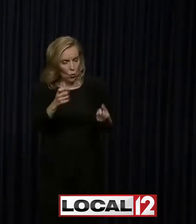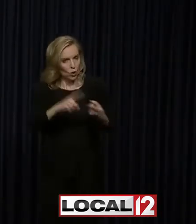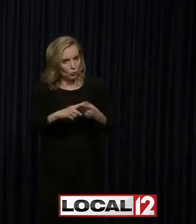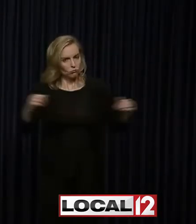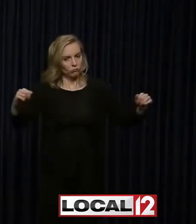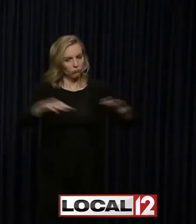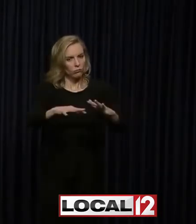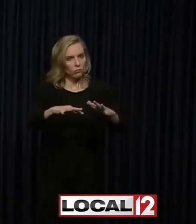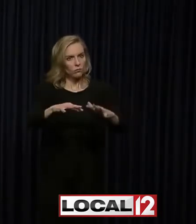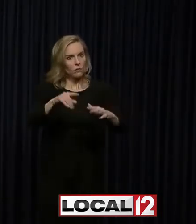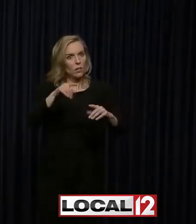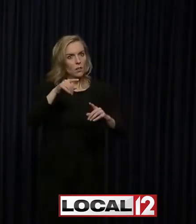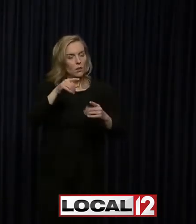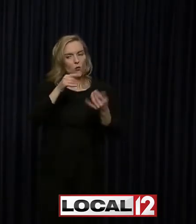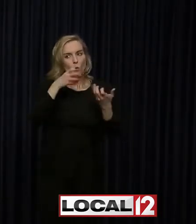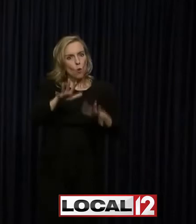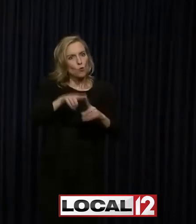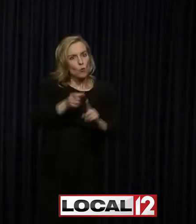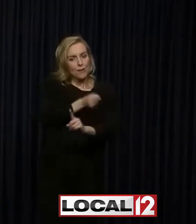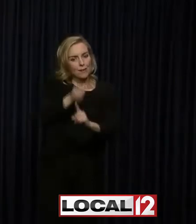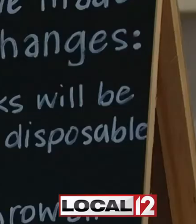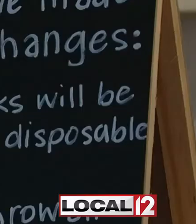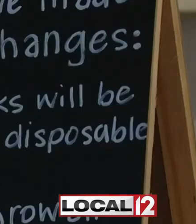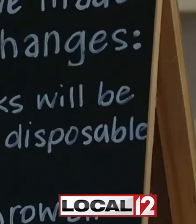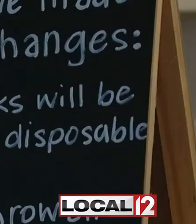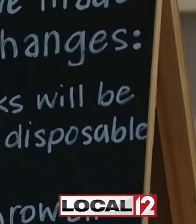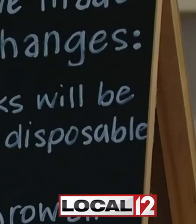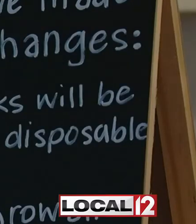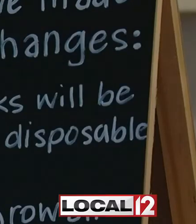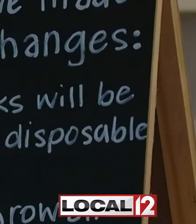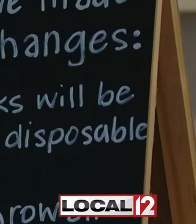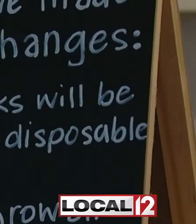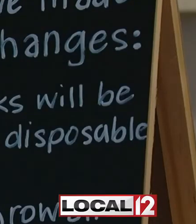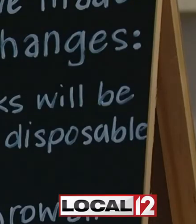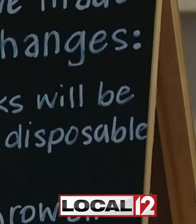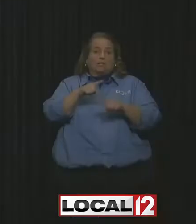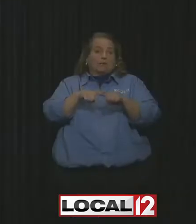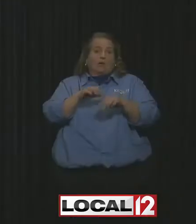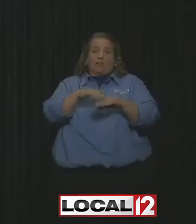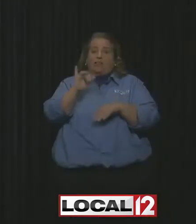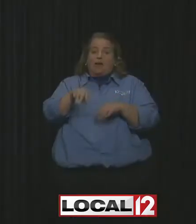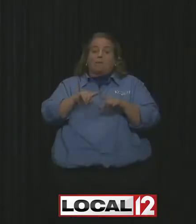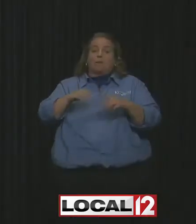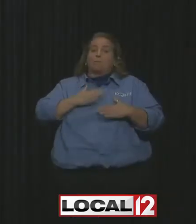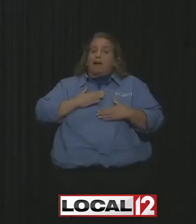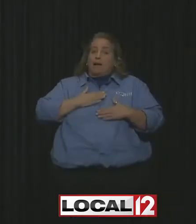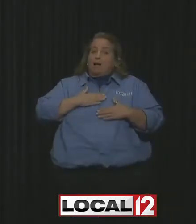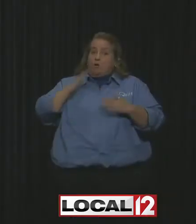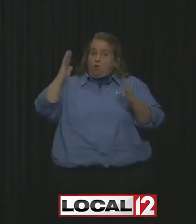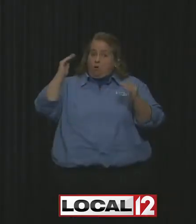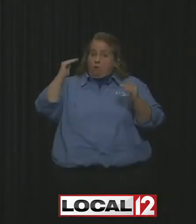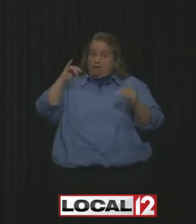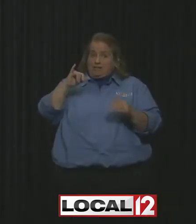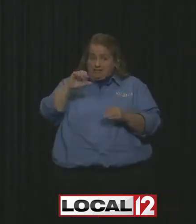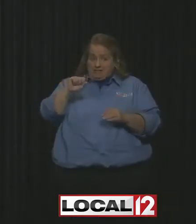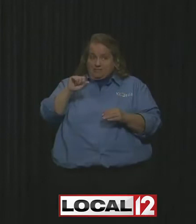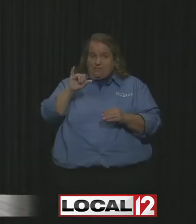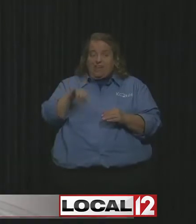would probably not be until the end of next month before things started up in that state. But my hope is,